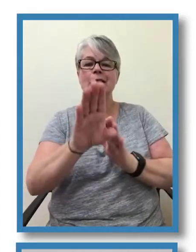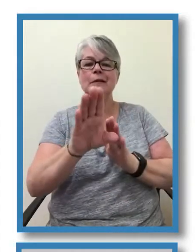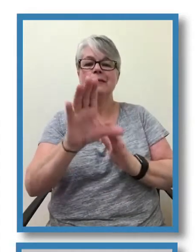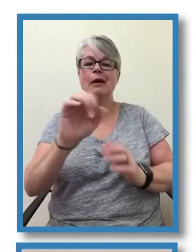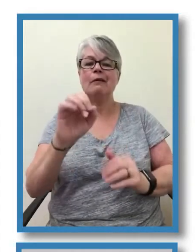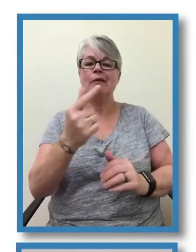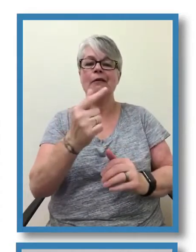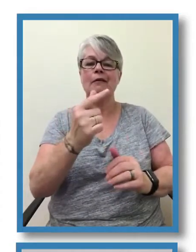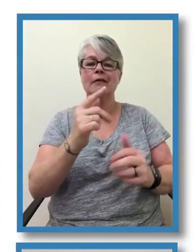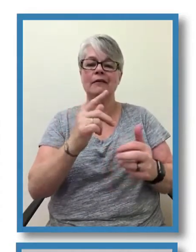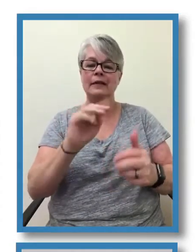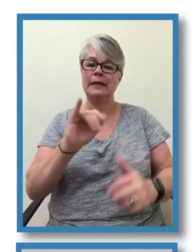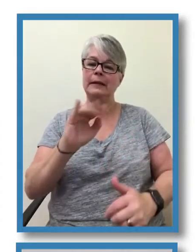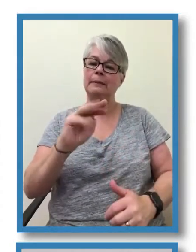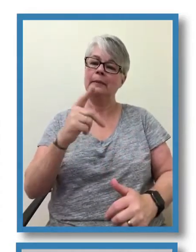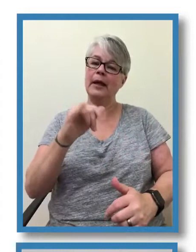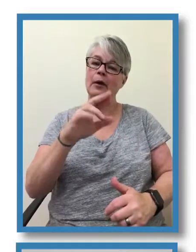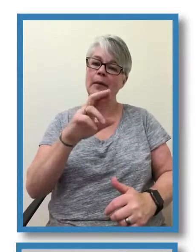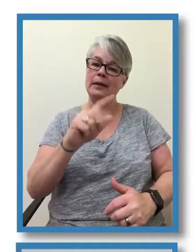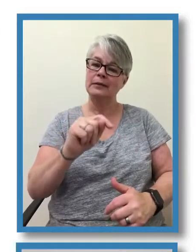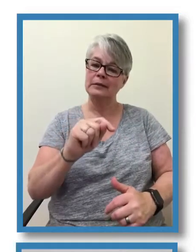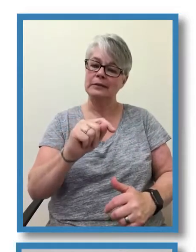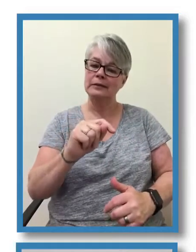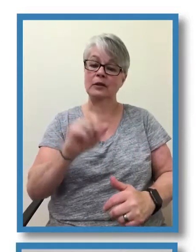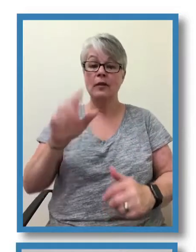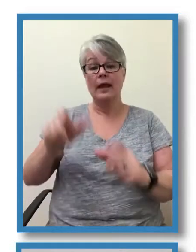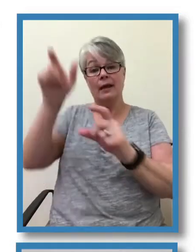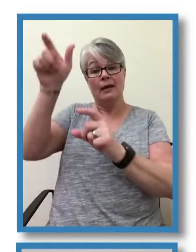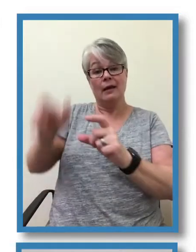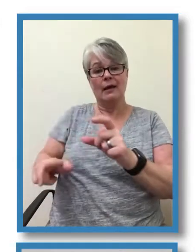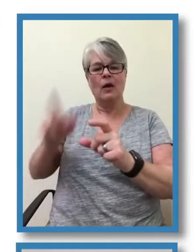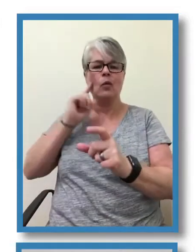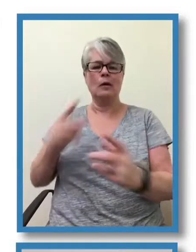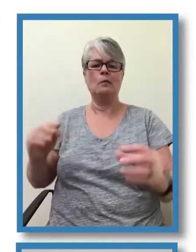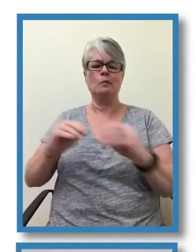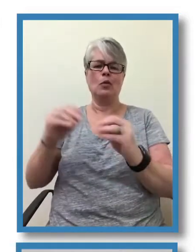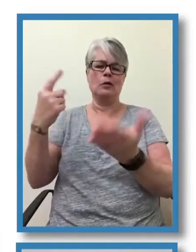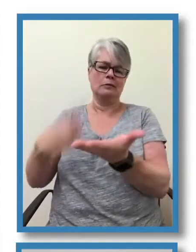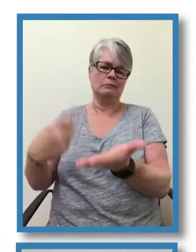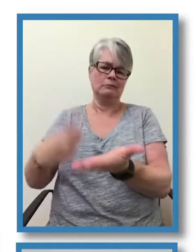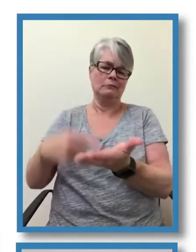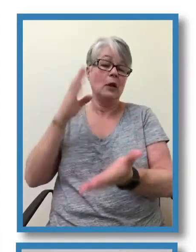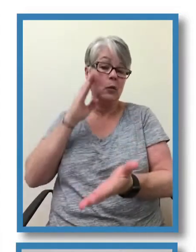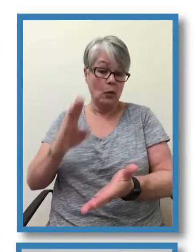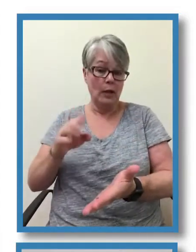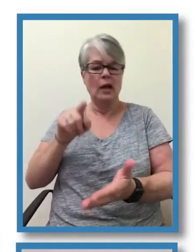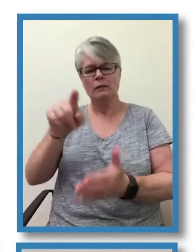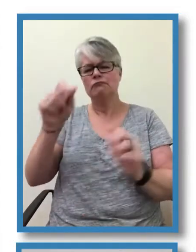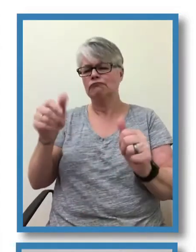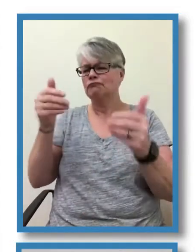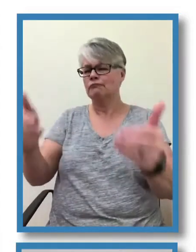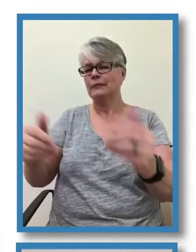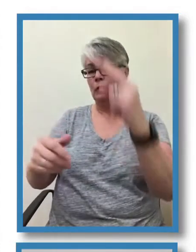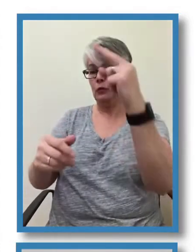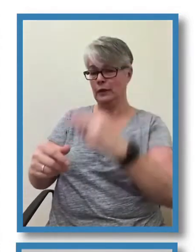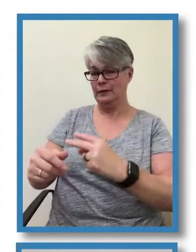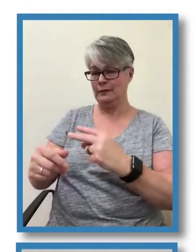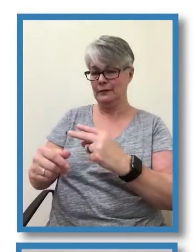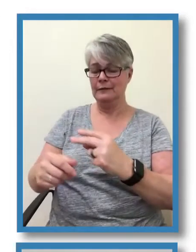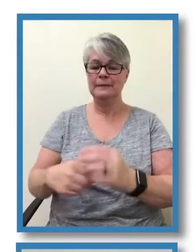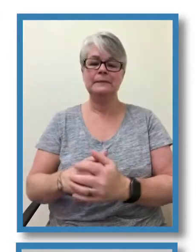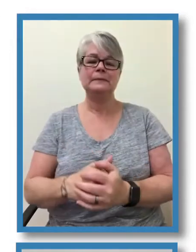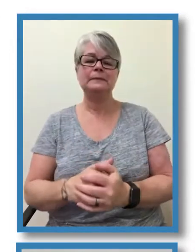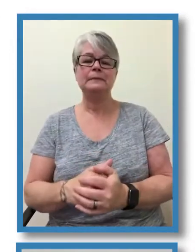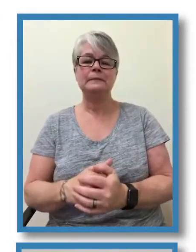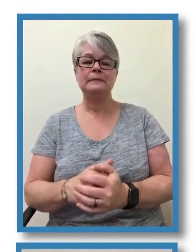there. But these are some of the things that particularly a family physician is going to want to assess and try and treat and reduce